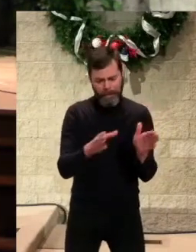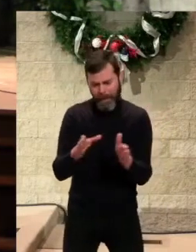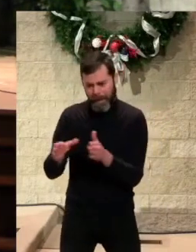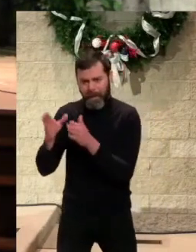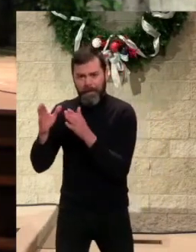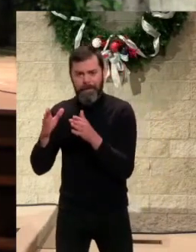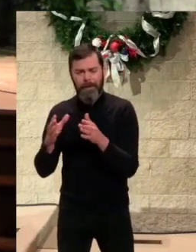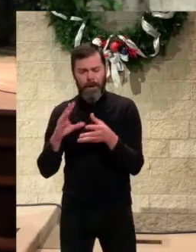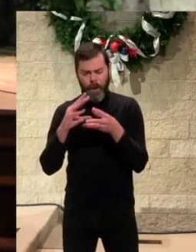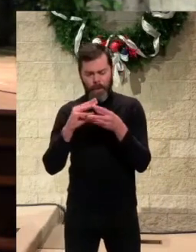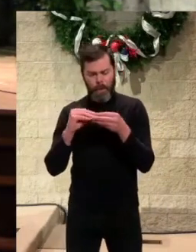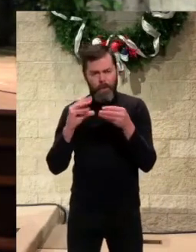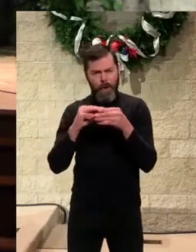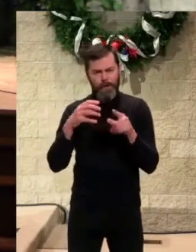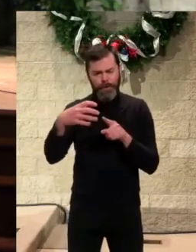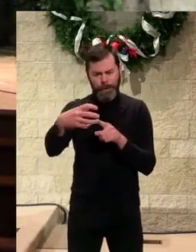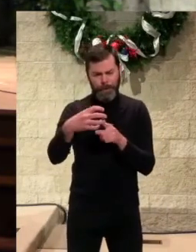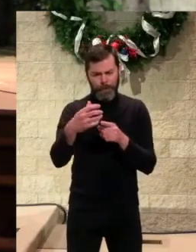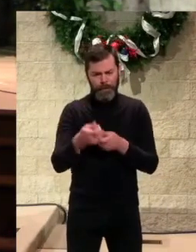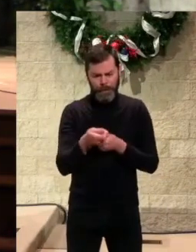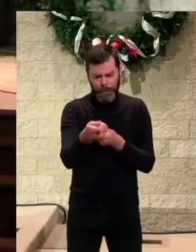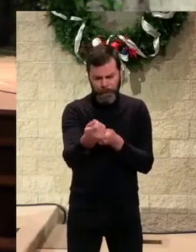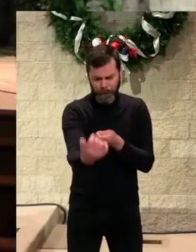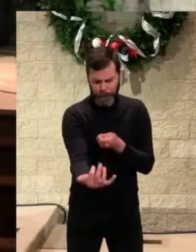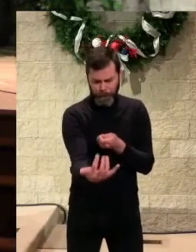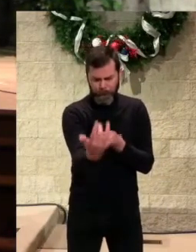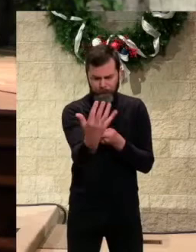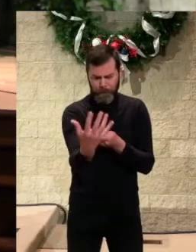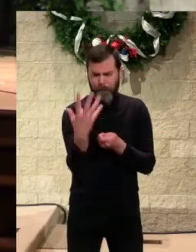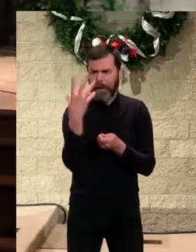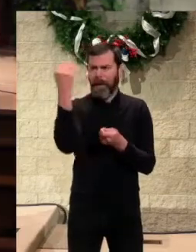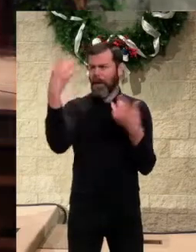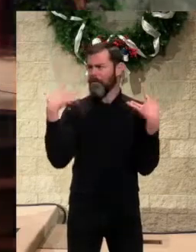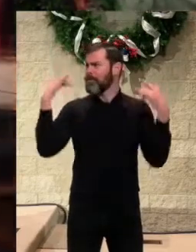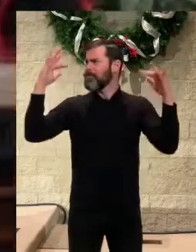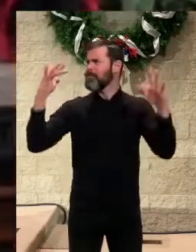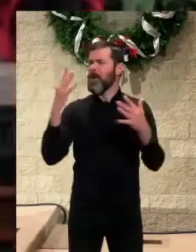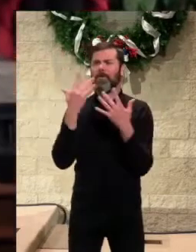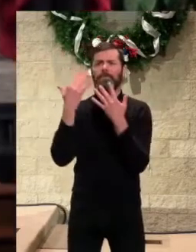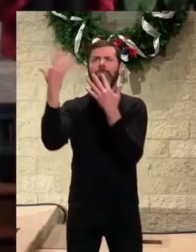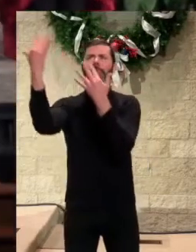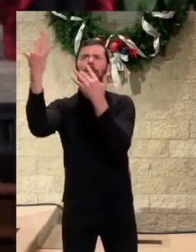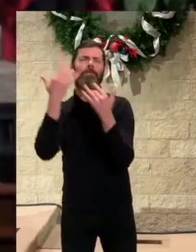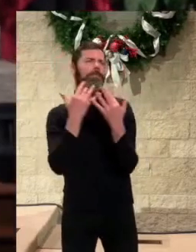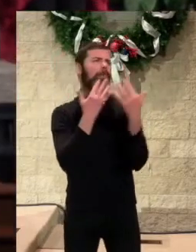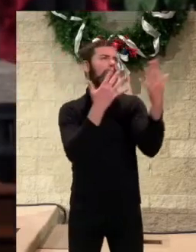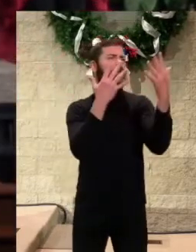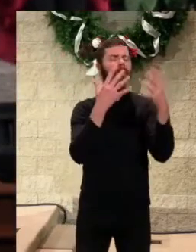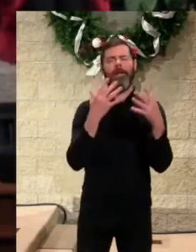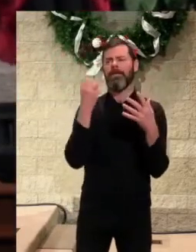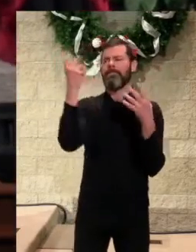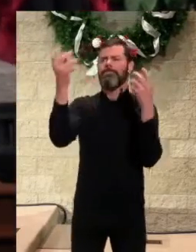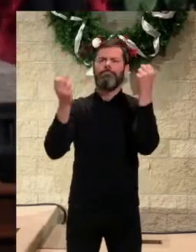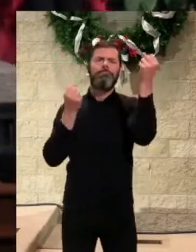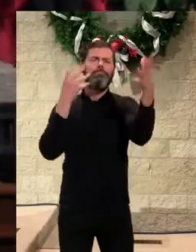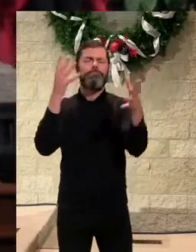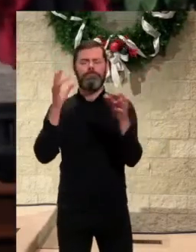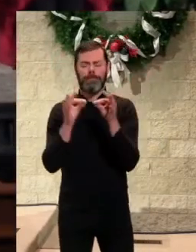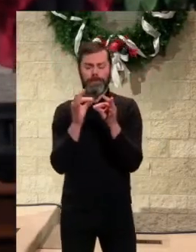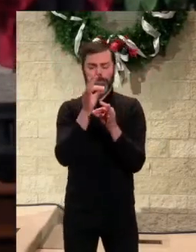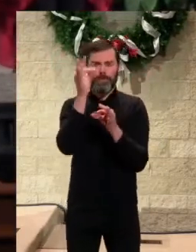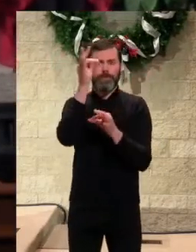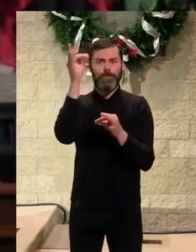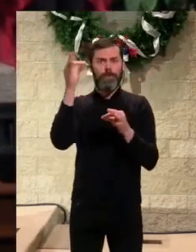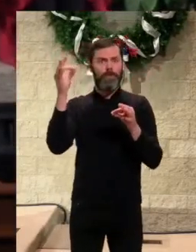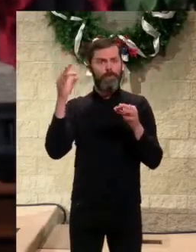roasting marshmallows for roasting, caroling out in the snow. There'll be scary ghost stories and